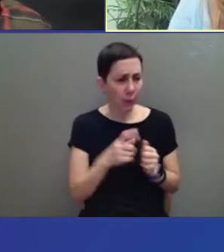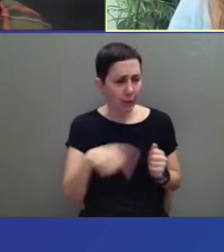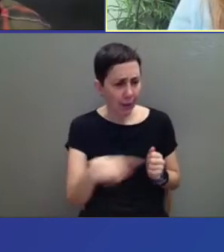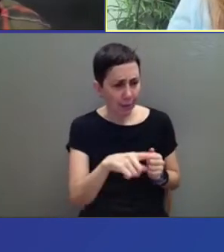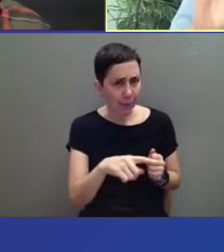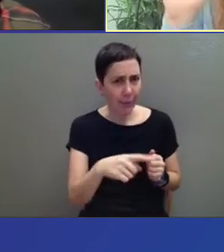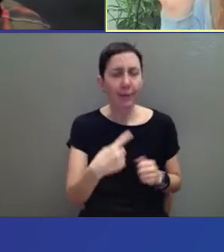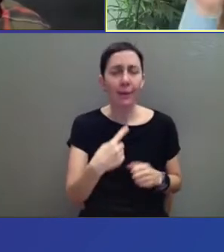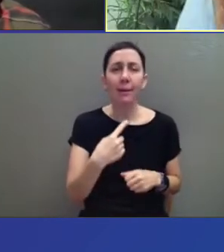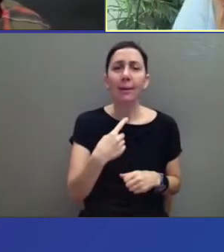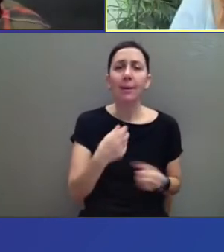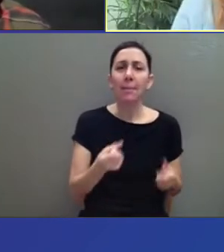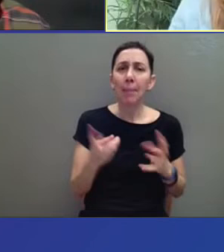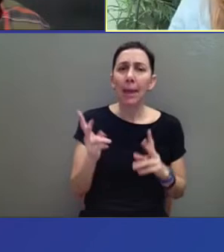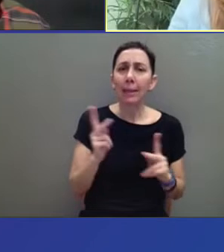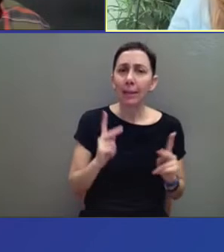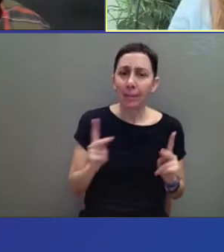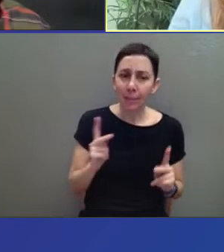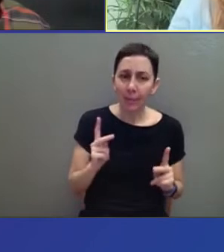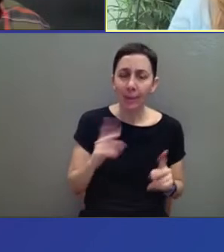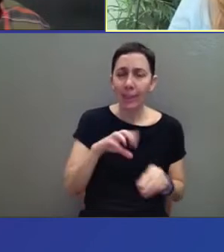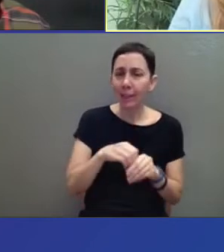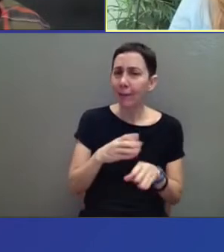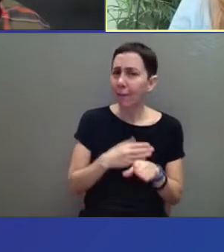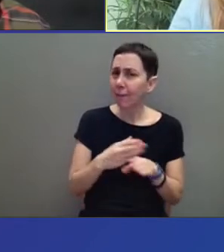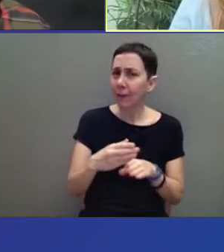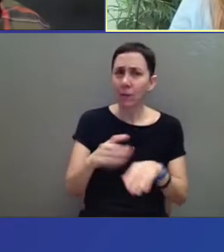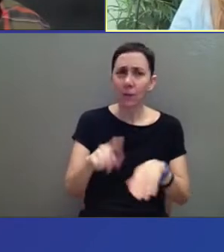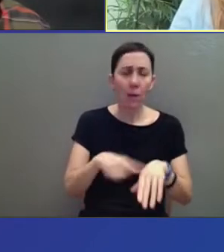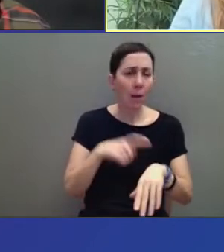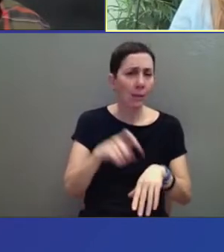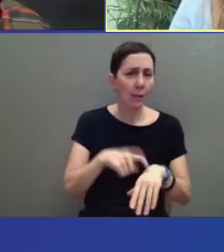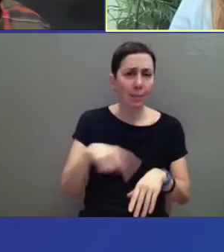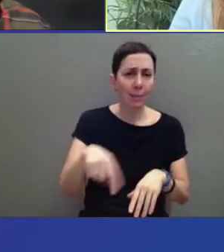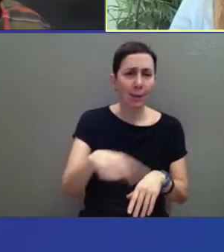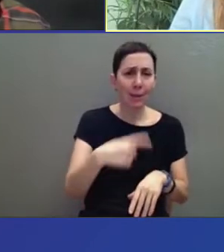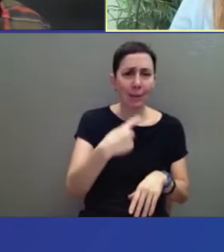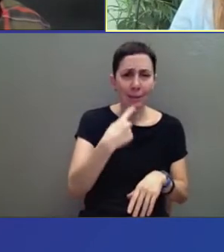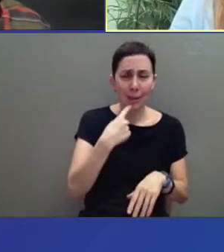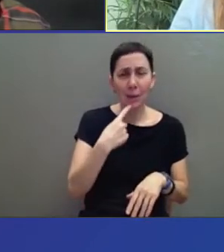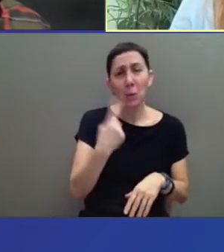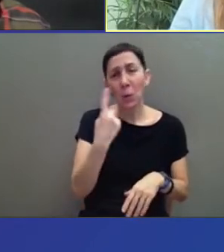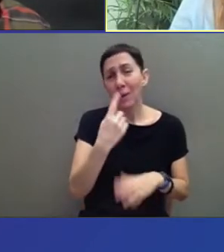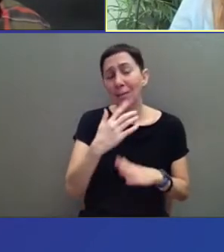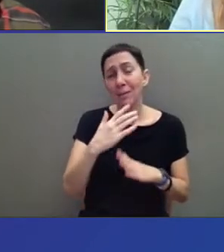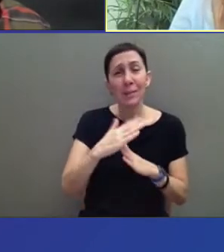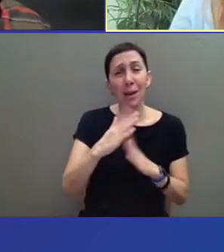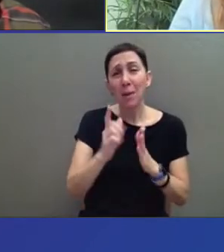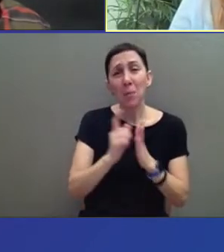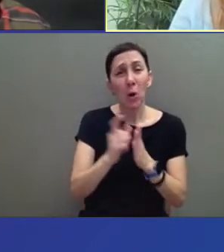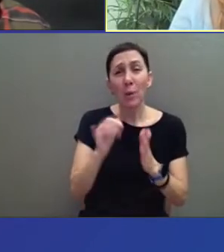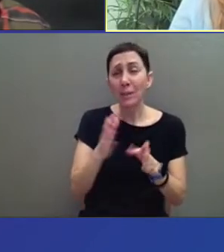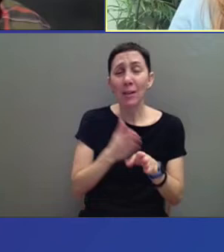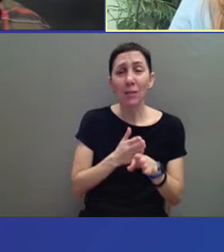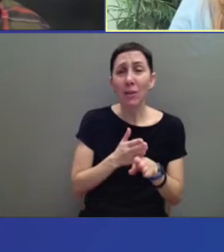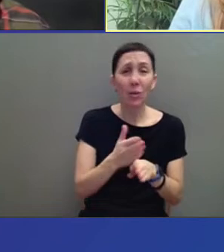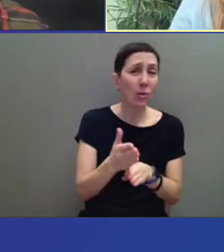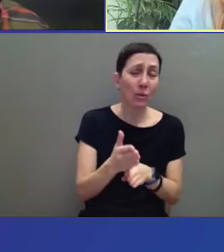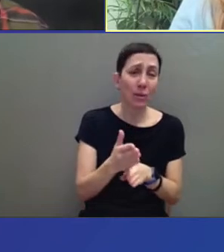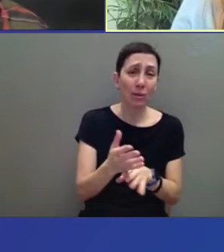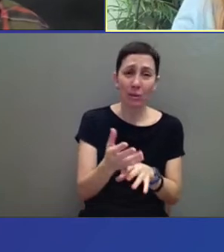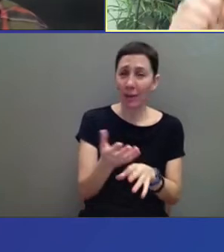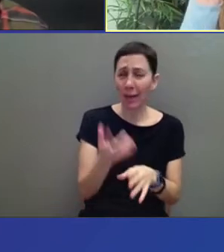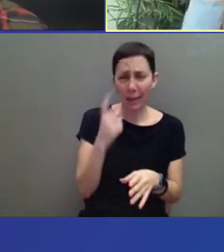even those who have been in the field for a very long time, that it was a highlight, if not the highlight of their career, which I think is very,